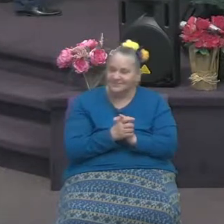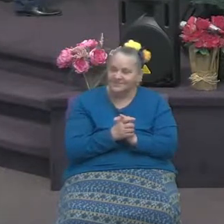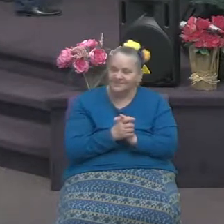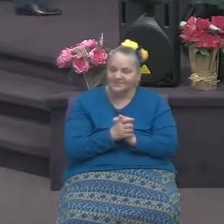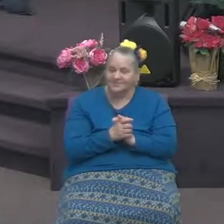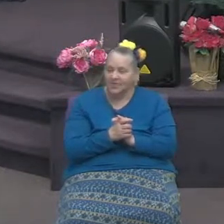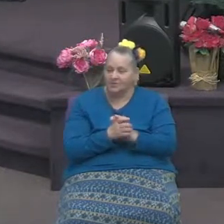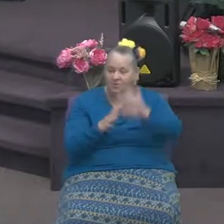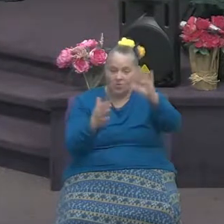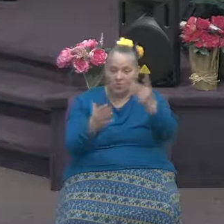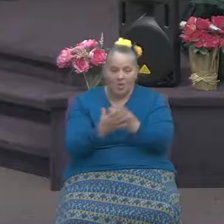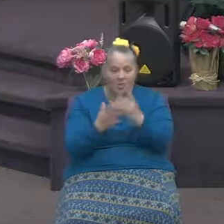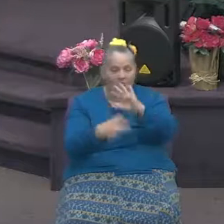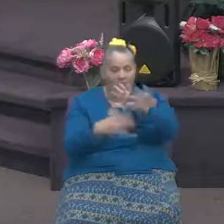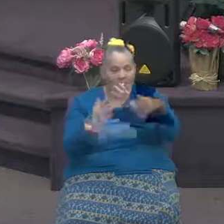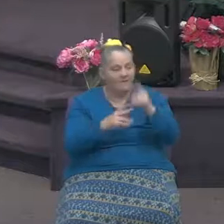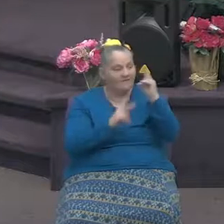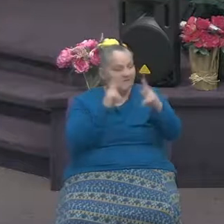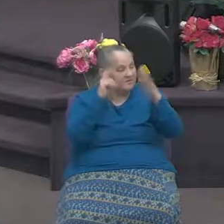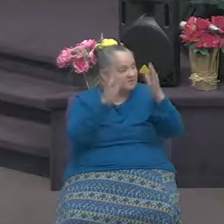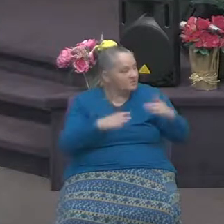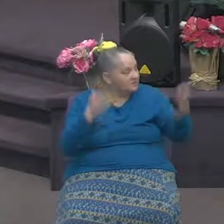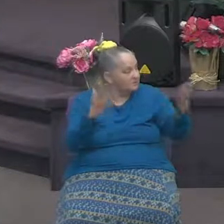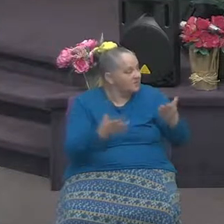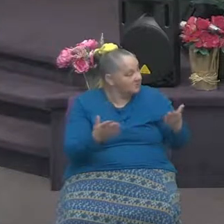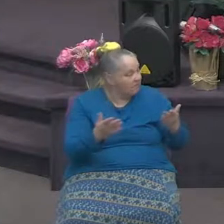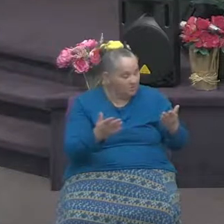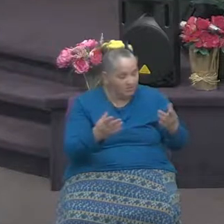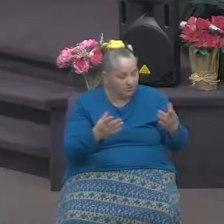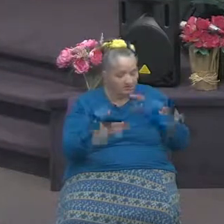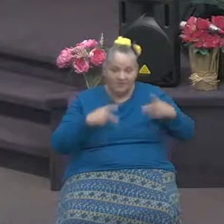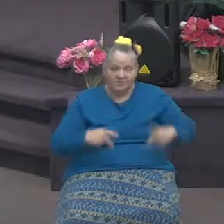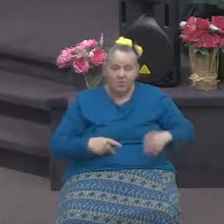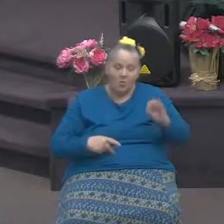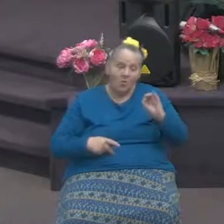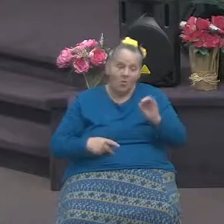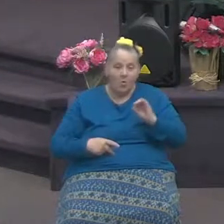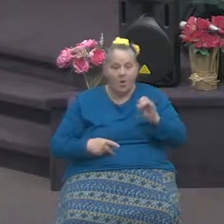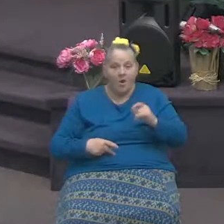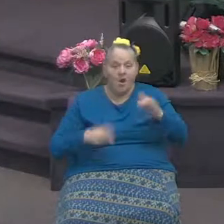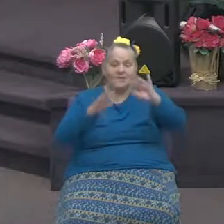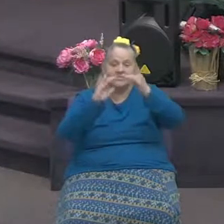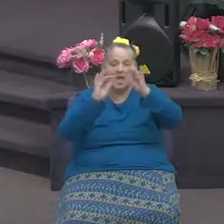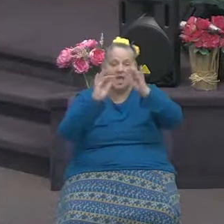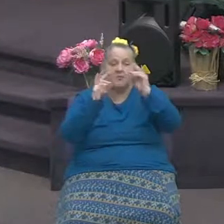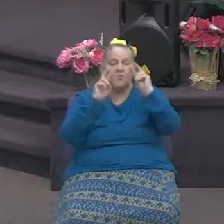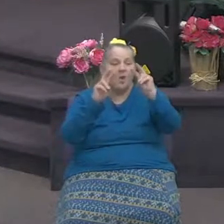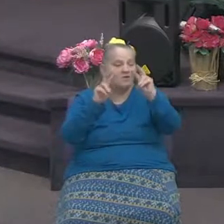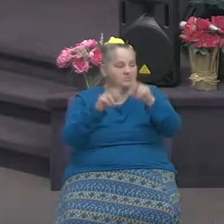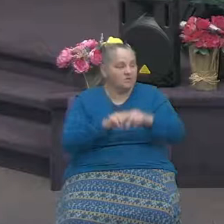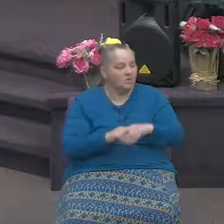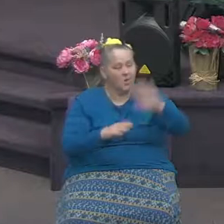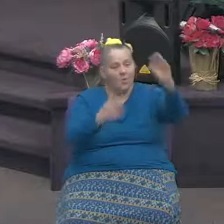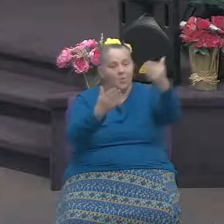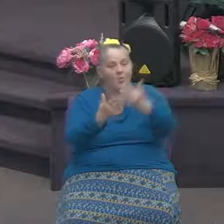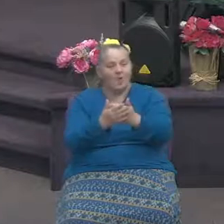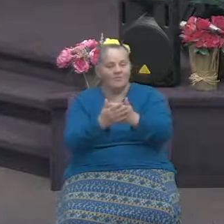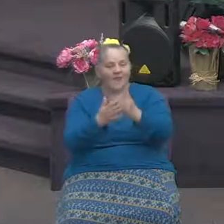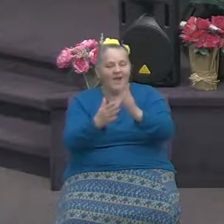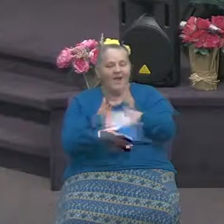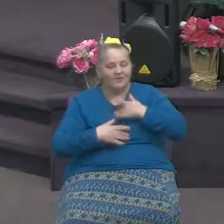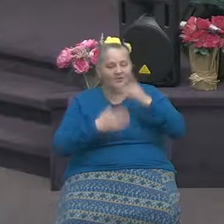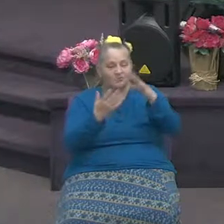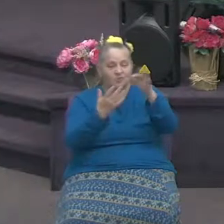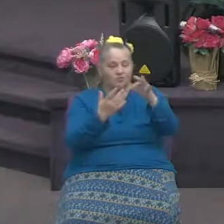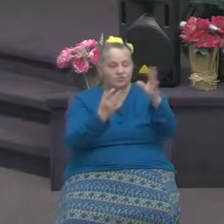I'd like to welcome all of our guests that are here, whether you're here physically with us or whether you're in the online, watching online, welcome. We're so glad you